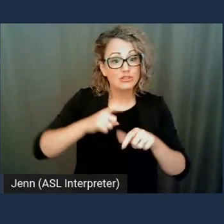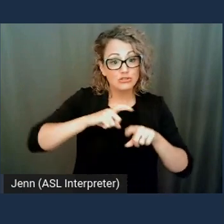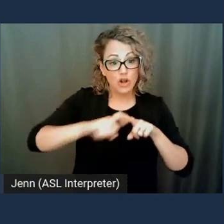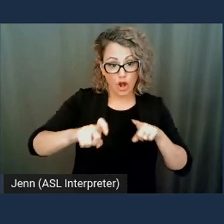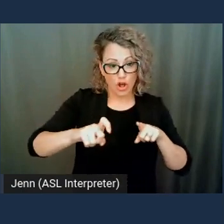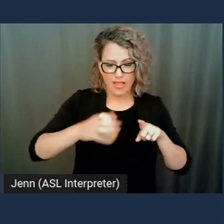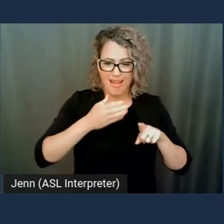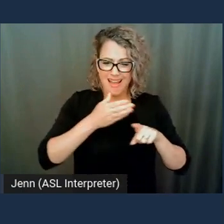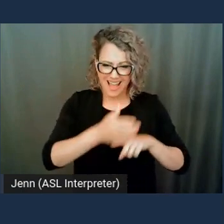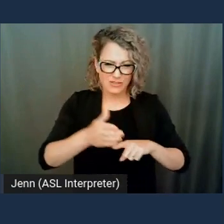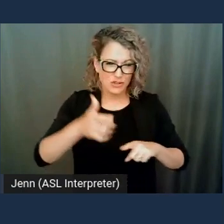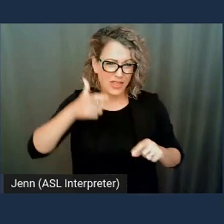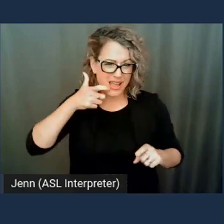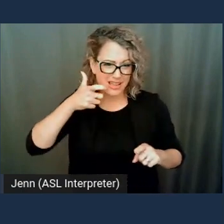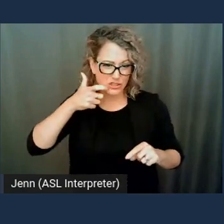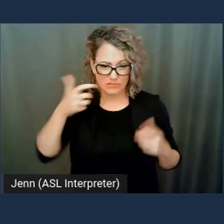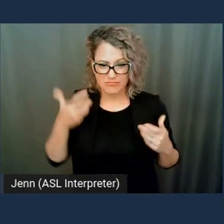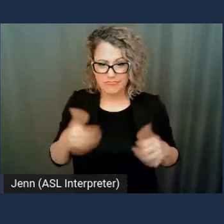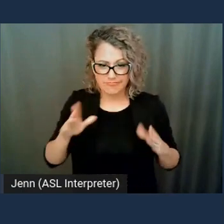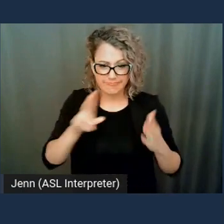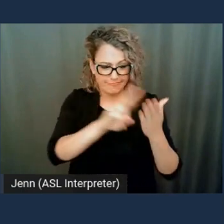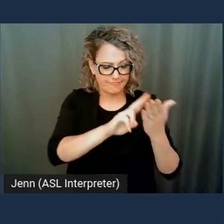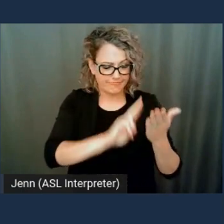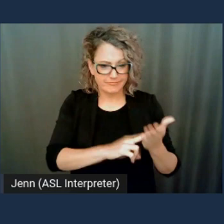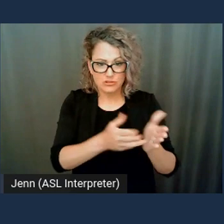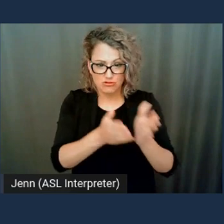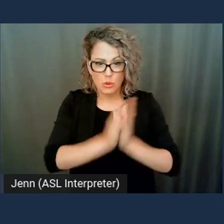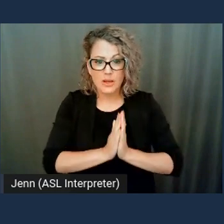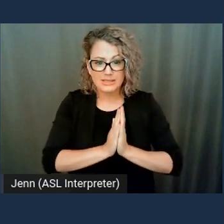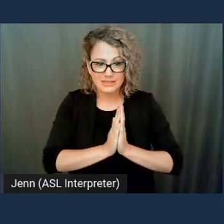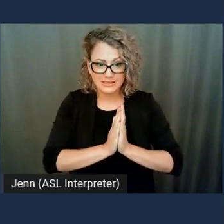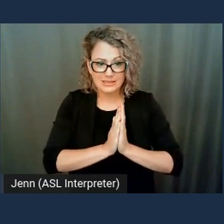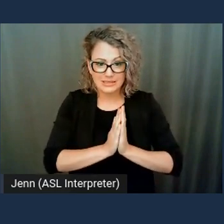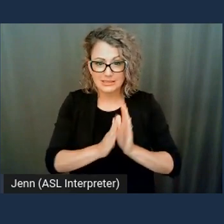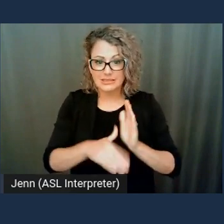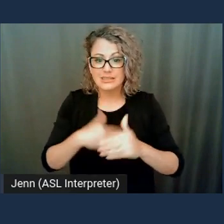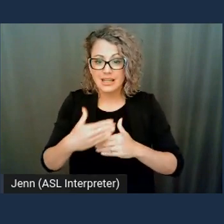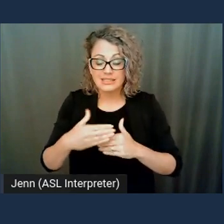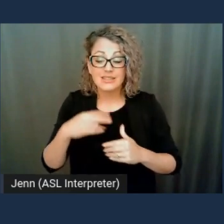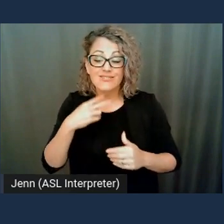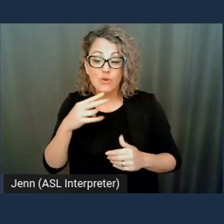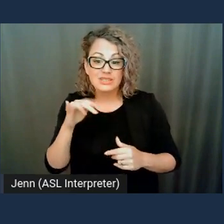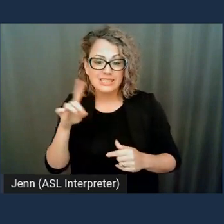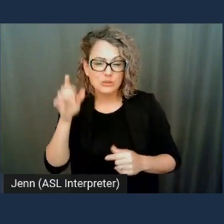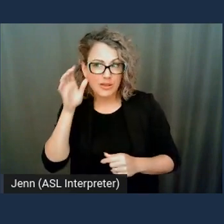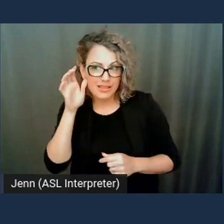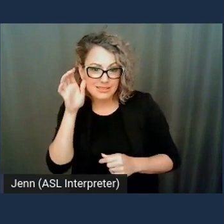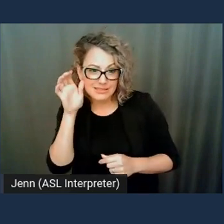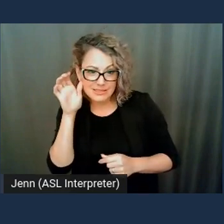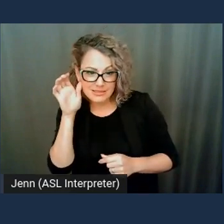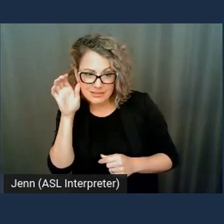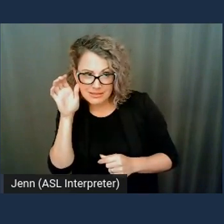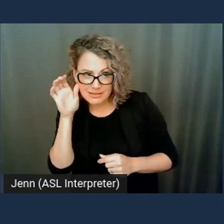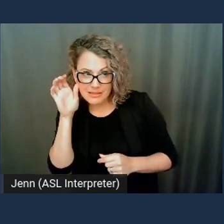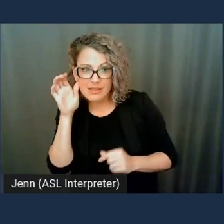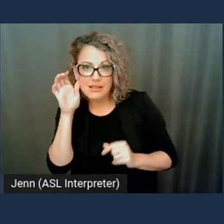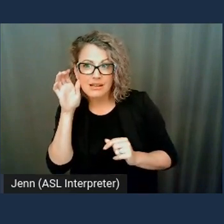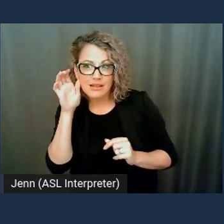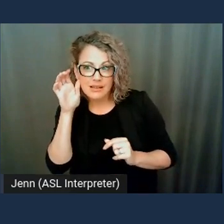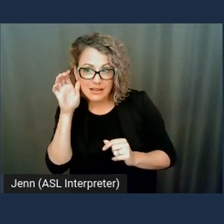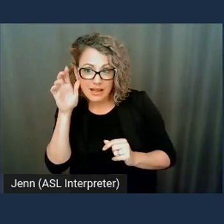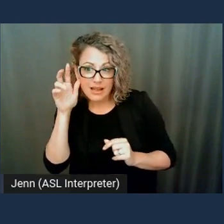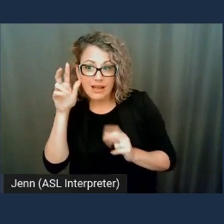after the agent initiates the enrollment request, Voice ID will listen to the call until it has captured 30 seconds